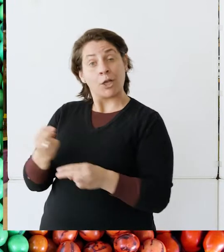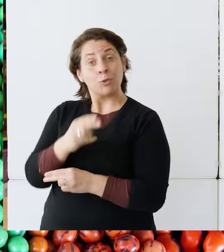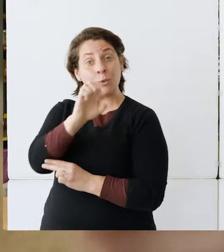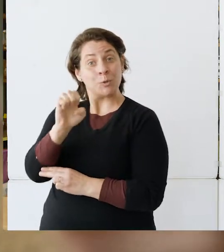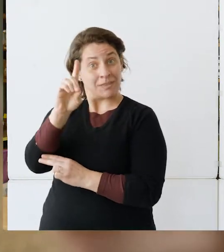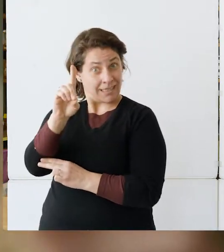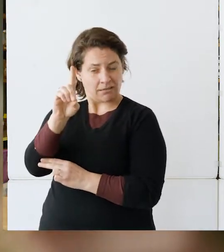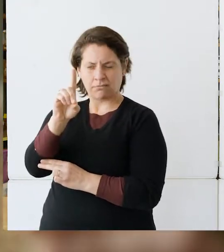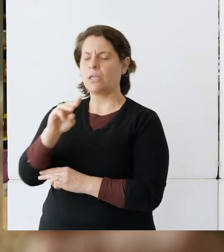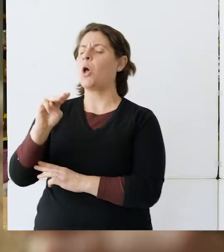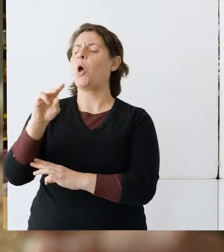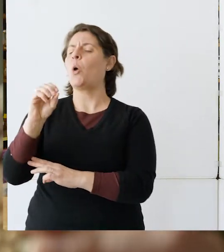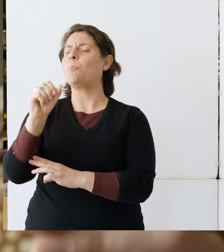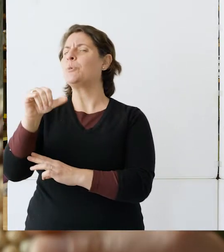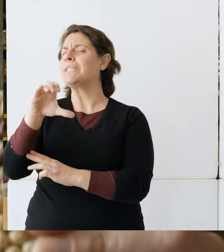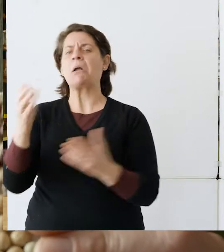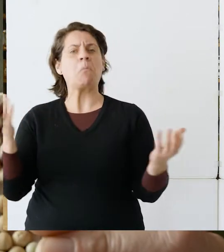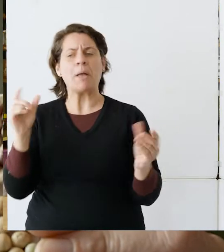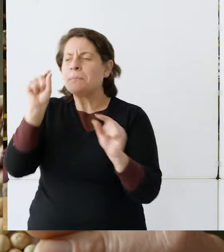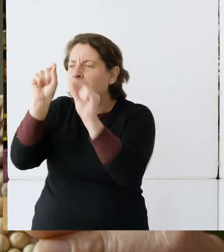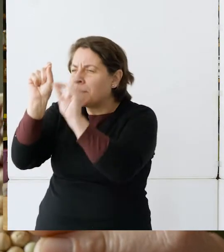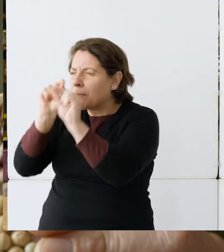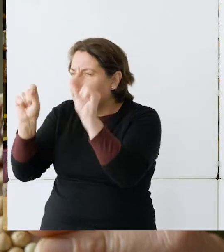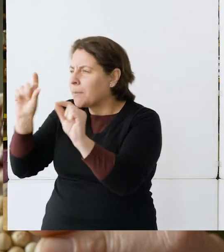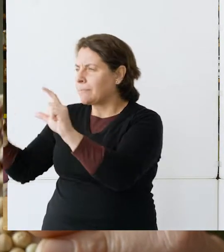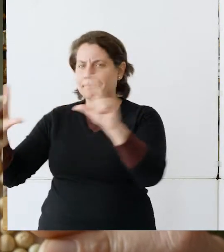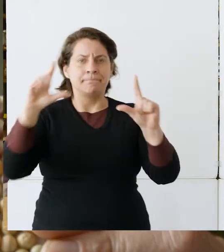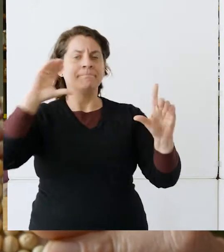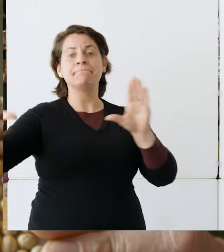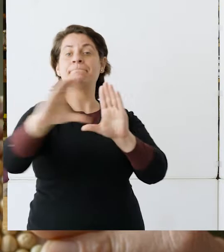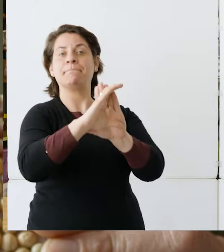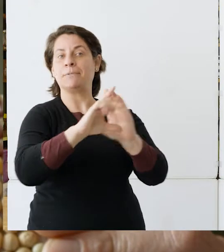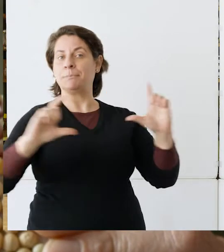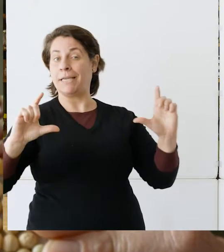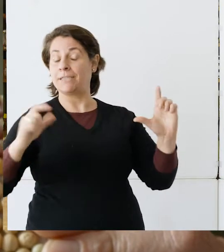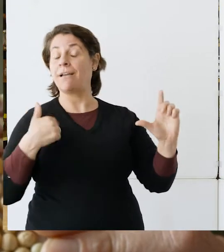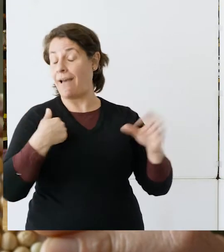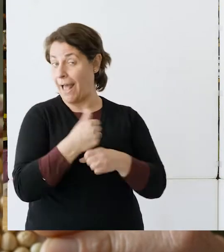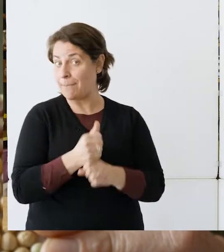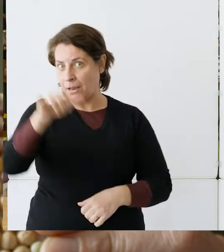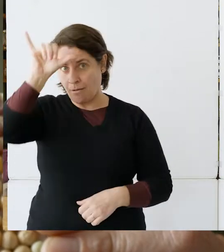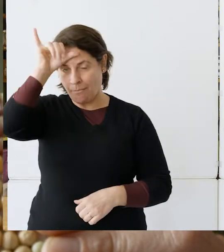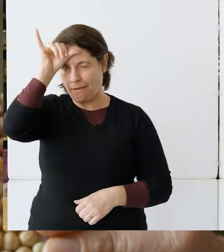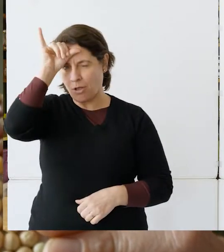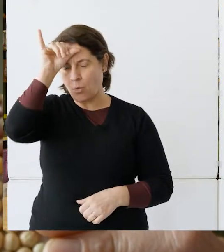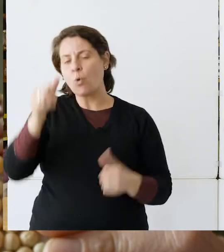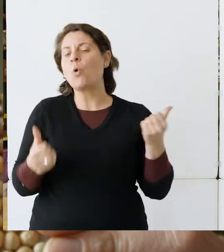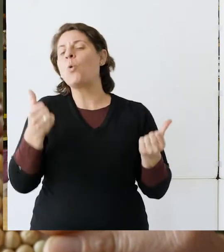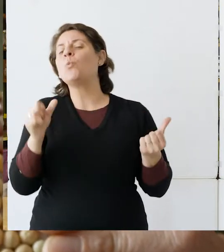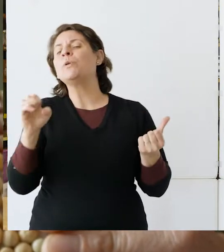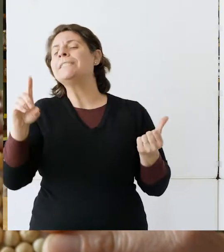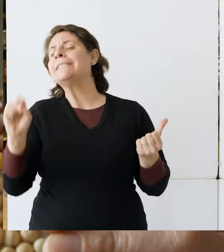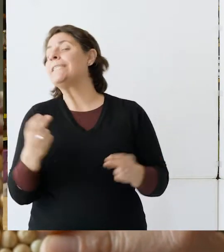this buffalo. Can you guess what seeds I used? That's right, corn, beans,